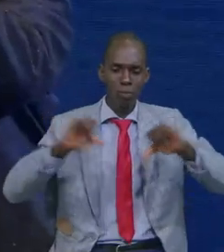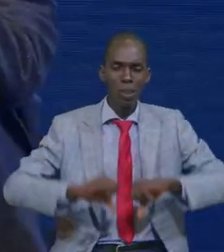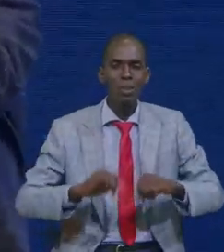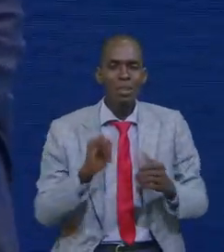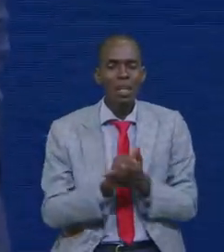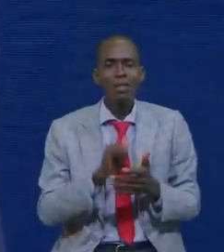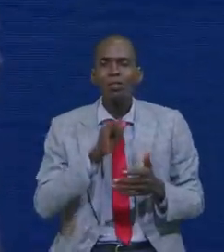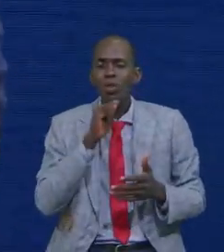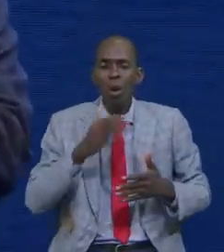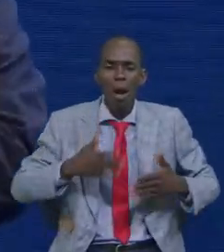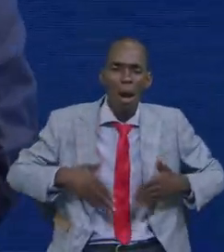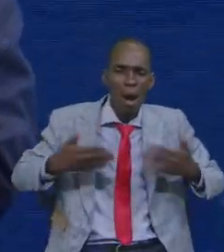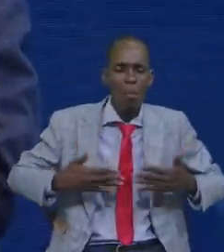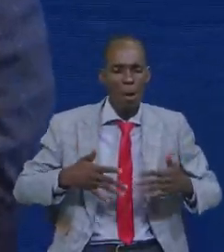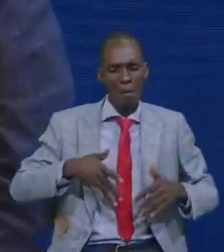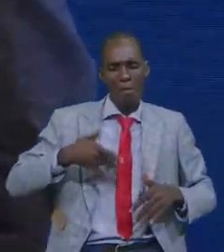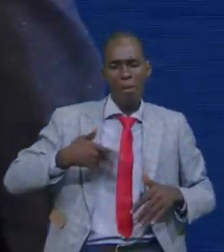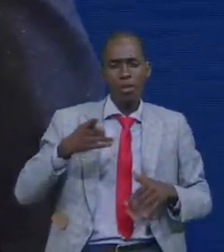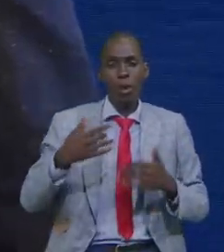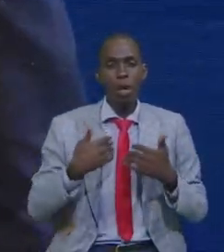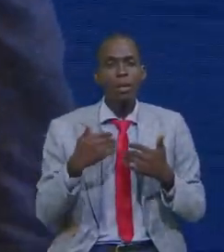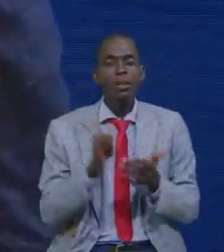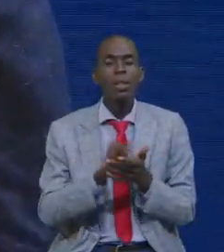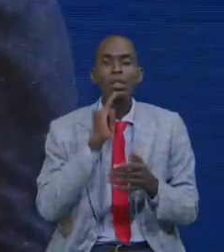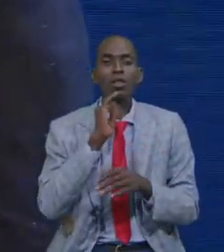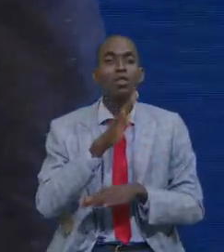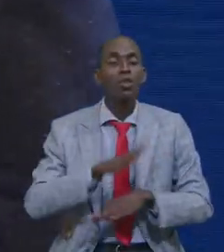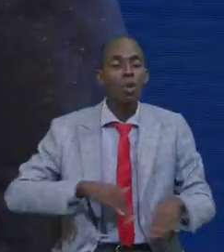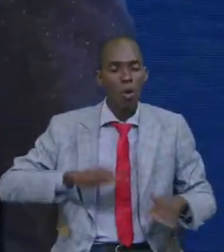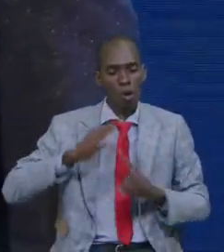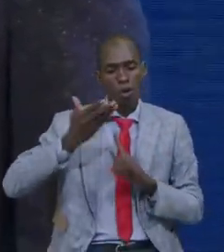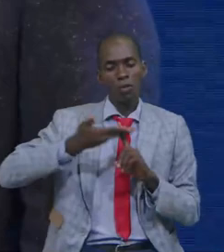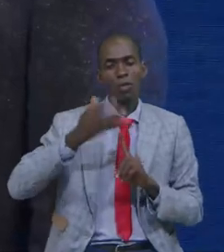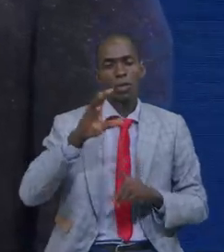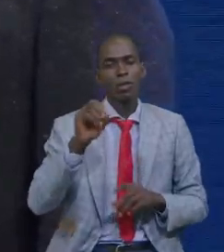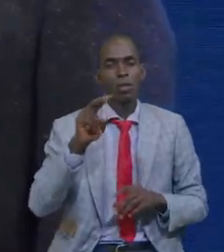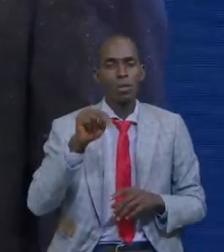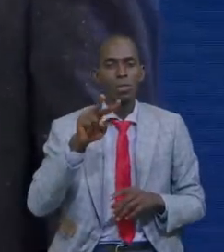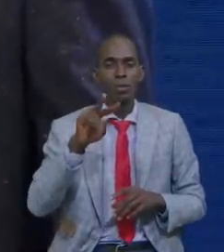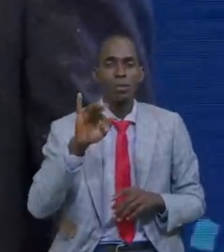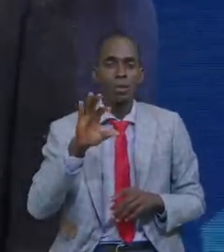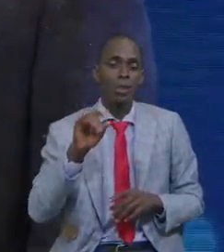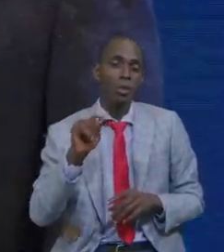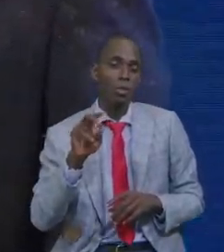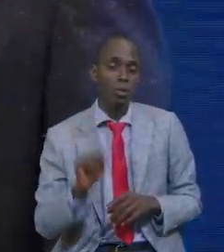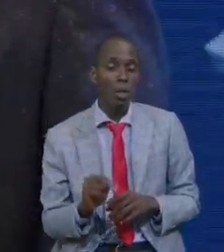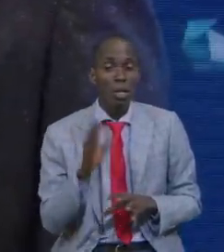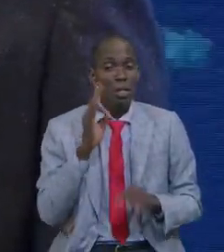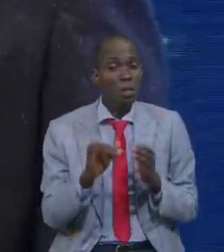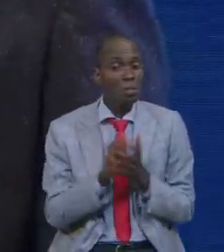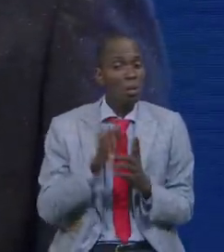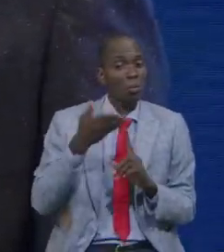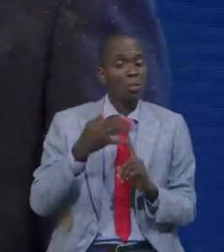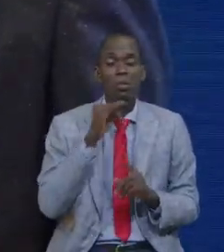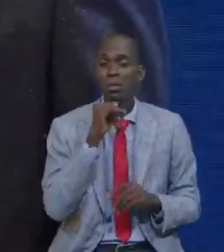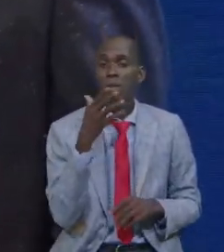you. That's what we call conviction. And if that conviction is not there, just raising up the